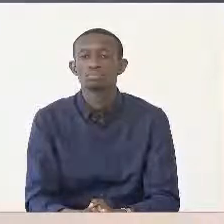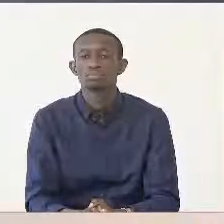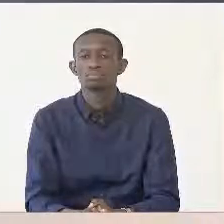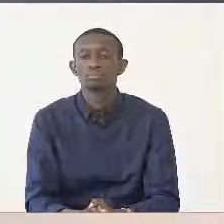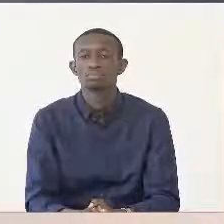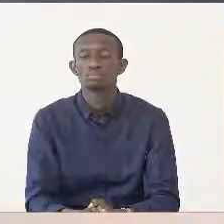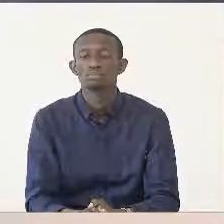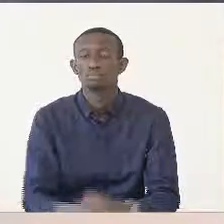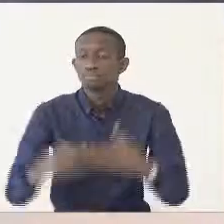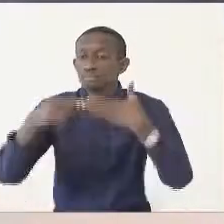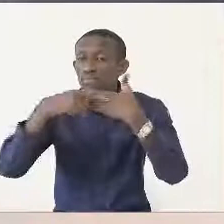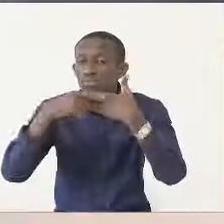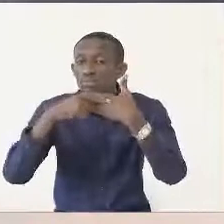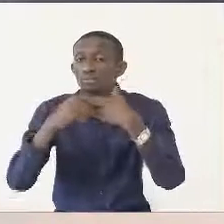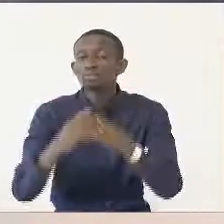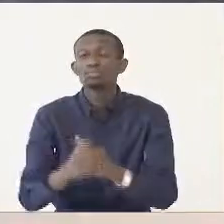negative